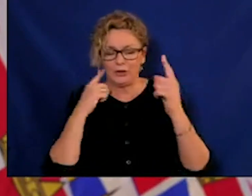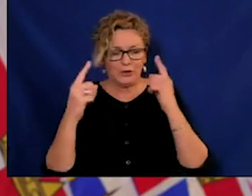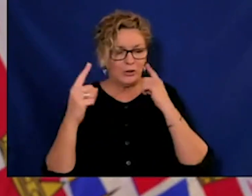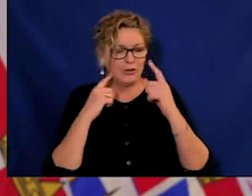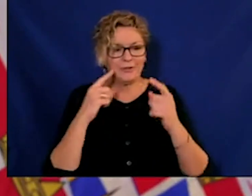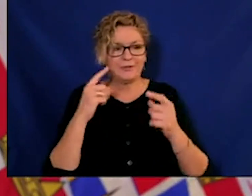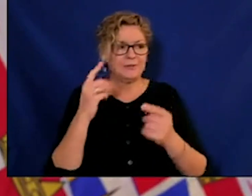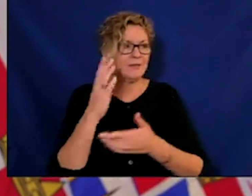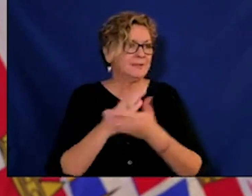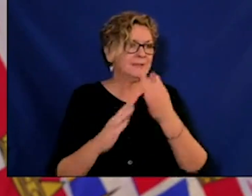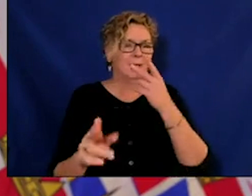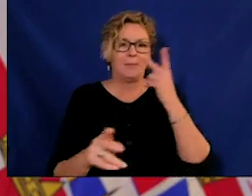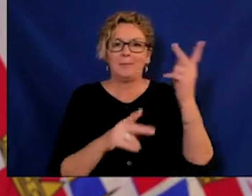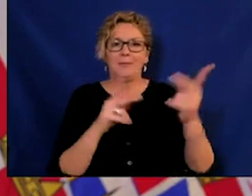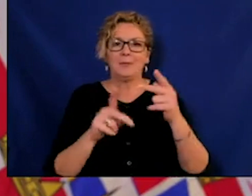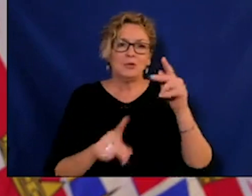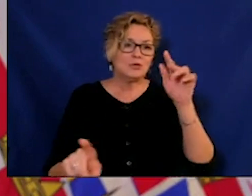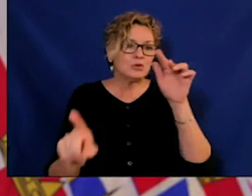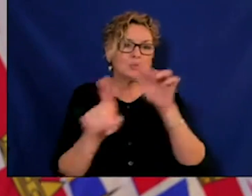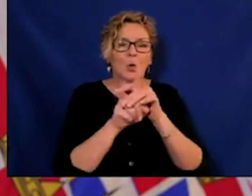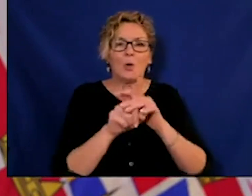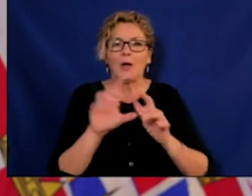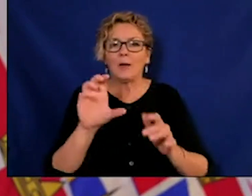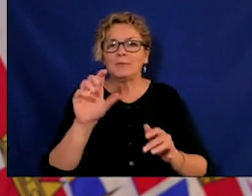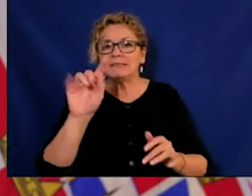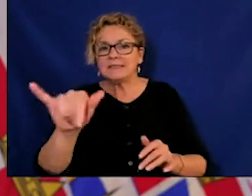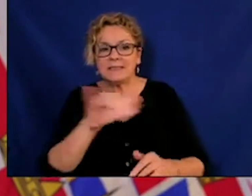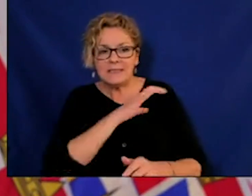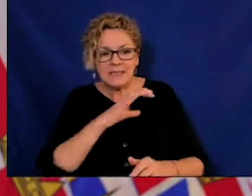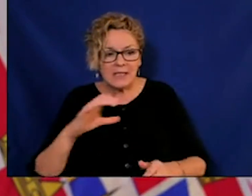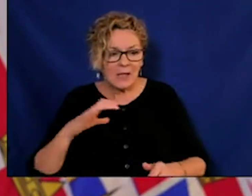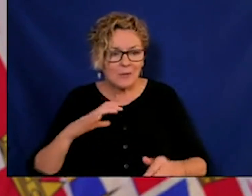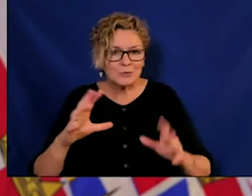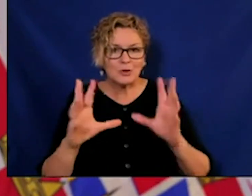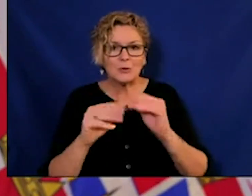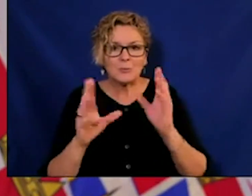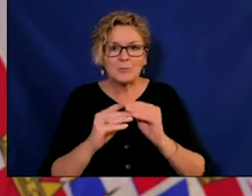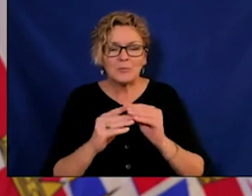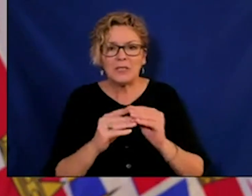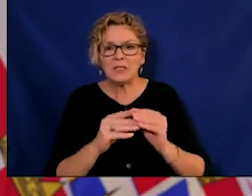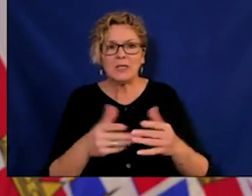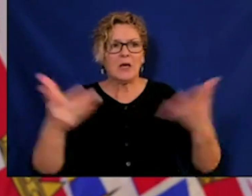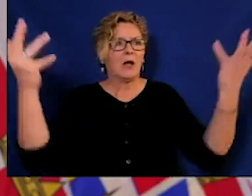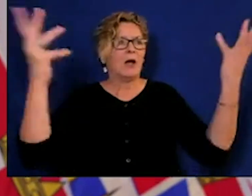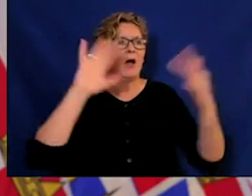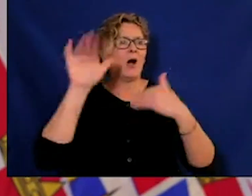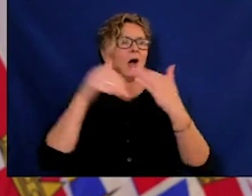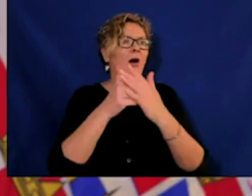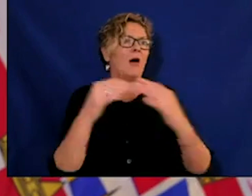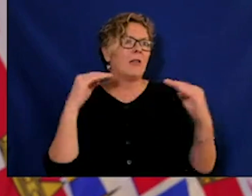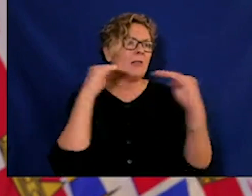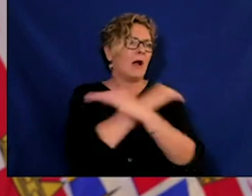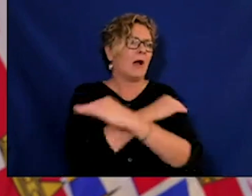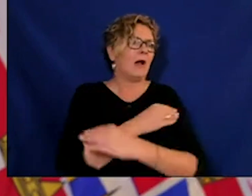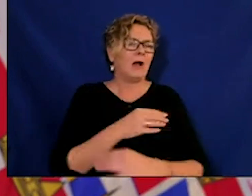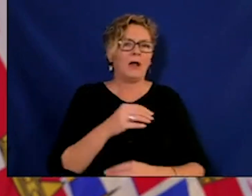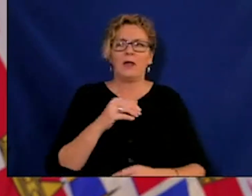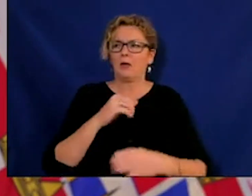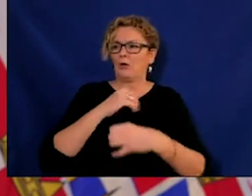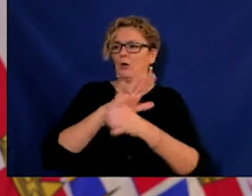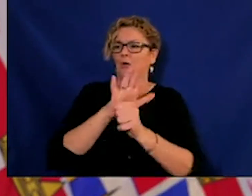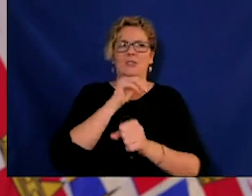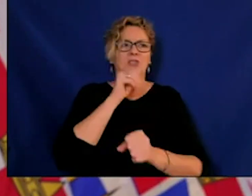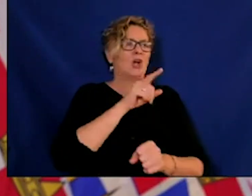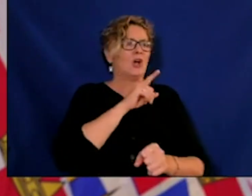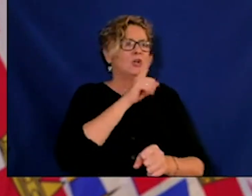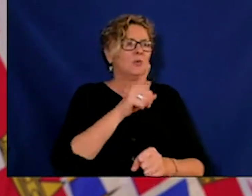and letters about it all being a hoax. But you know what? This is very real. Ask any of the families who have lost a loved one how real